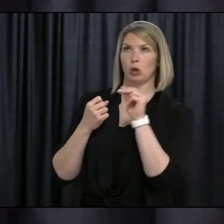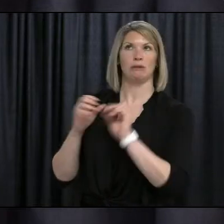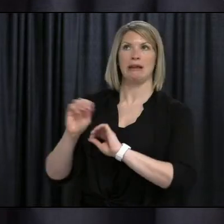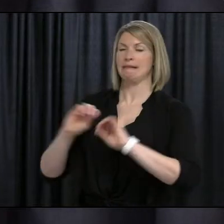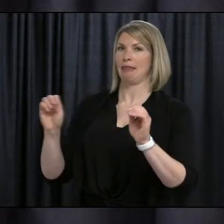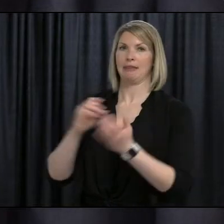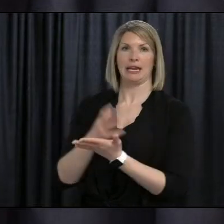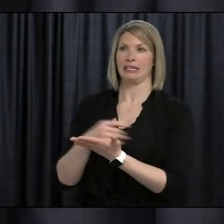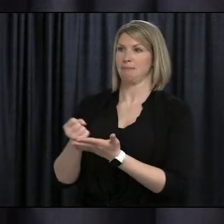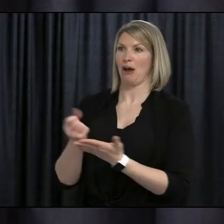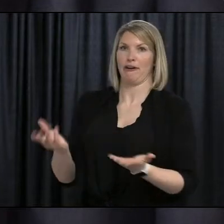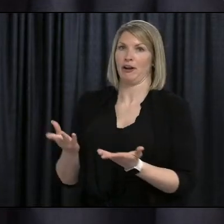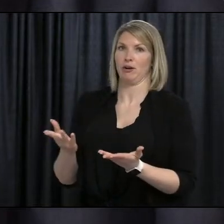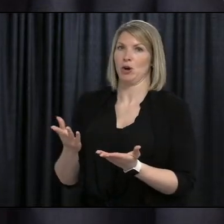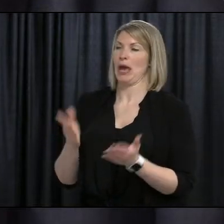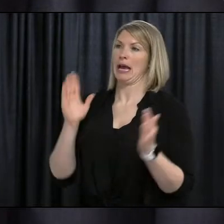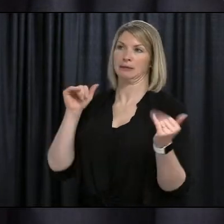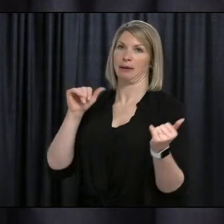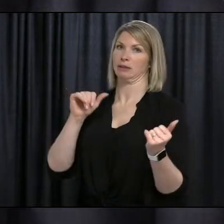intend to have any.